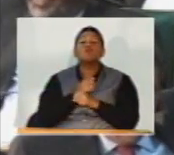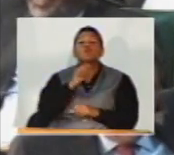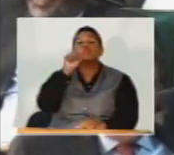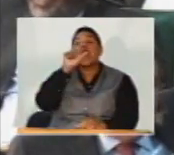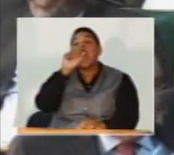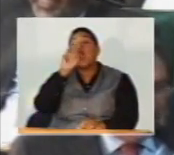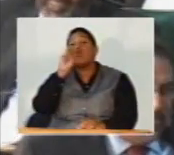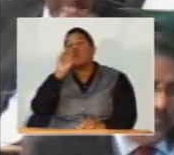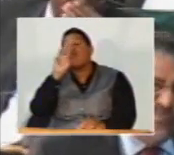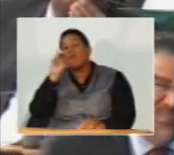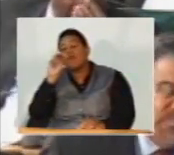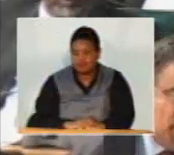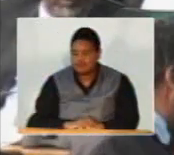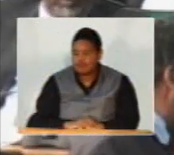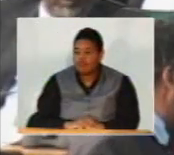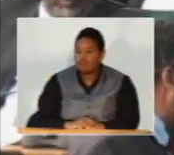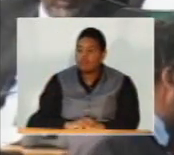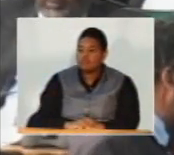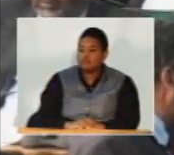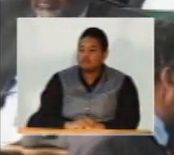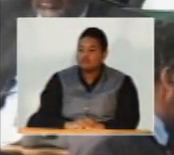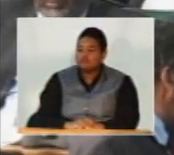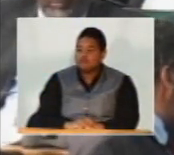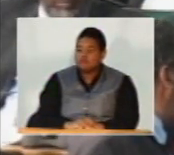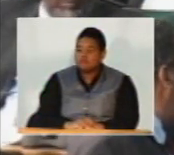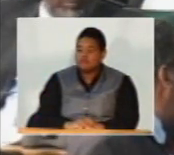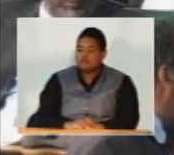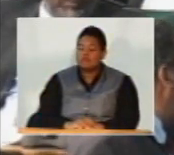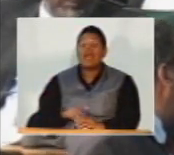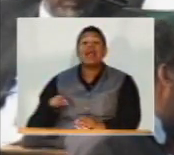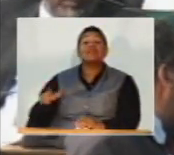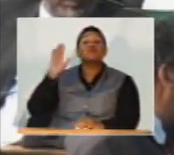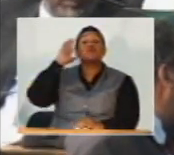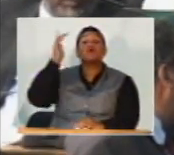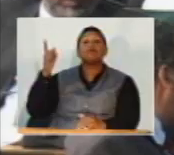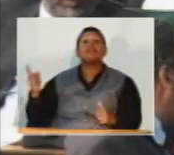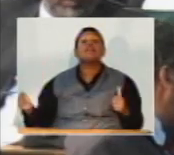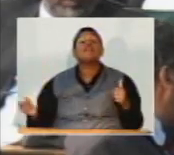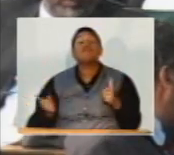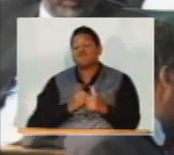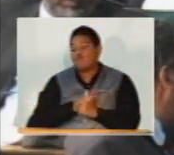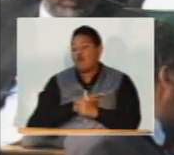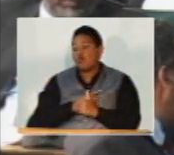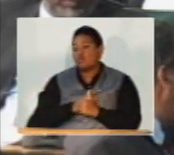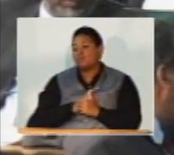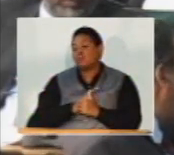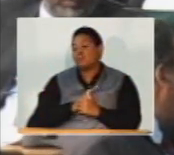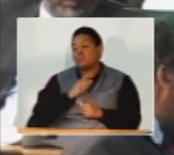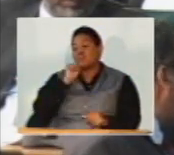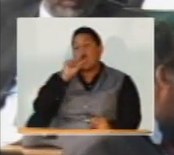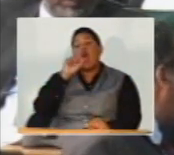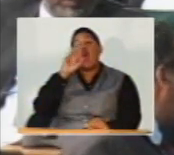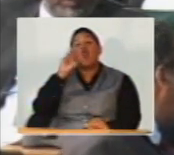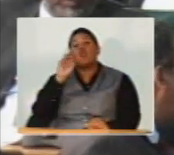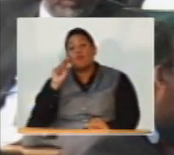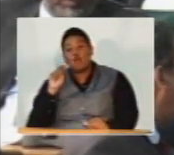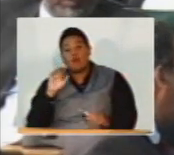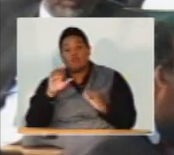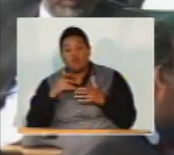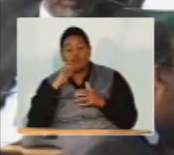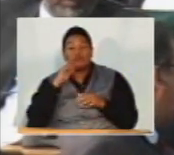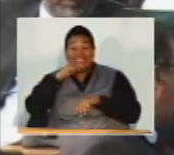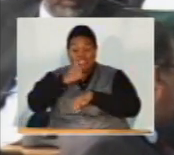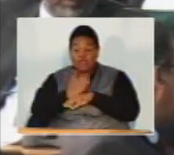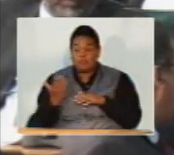from St. Anne for the first time at last. And this will be the first greenfield alumina facility to be constructed in